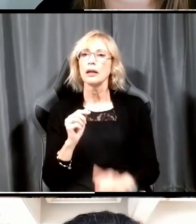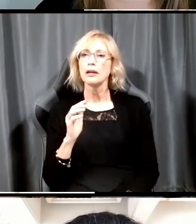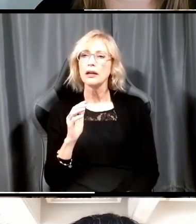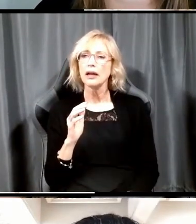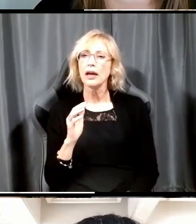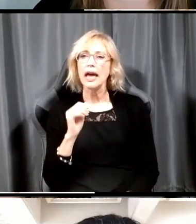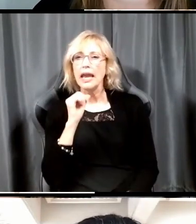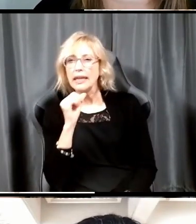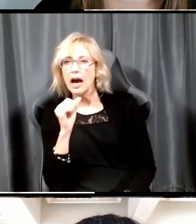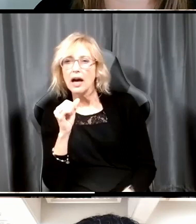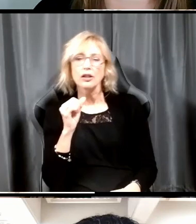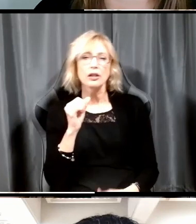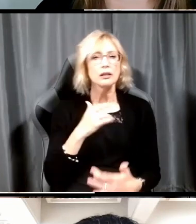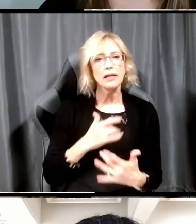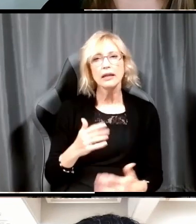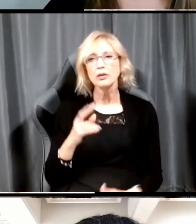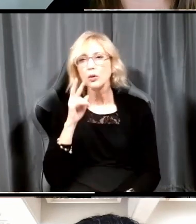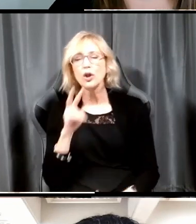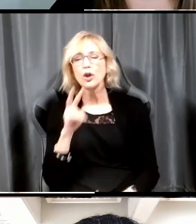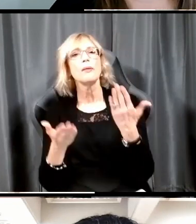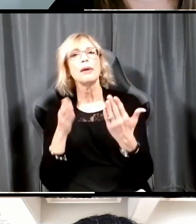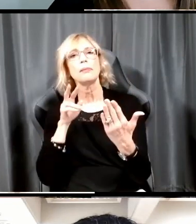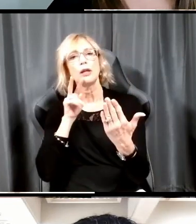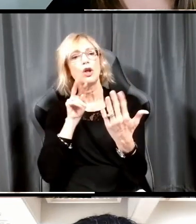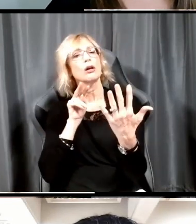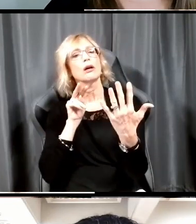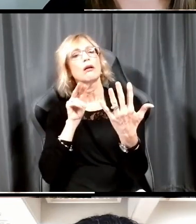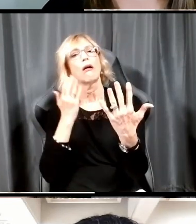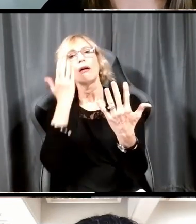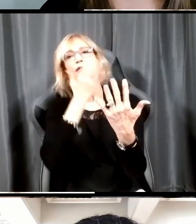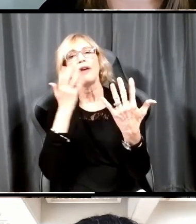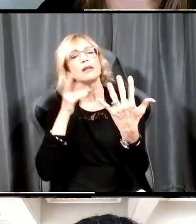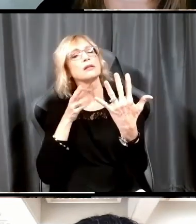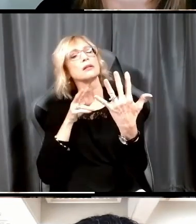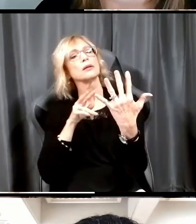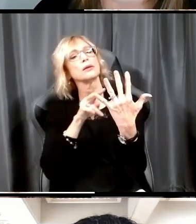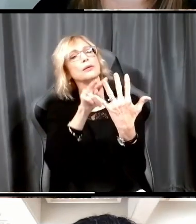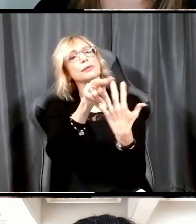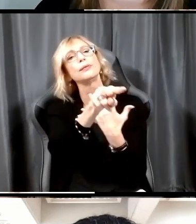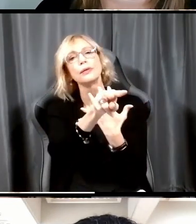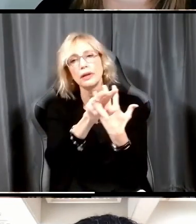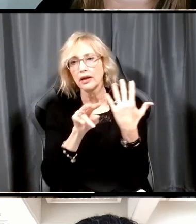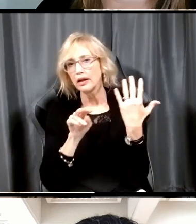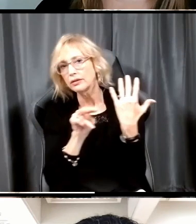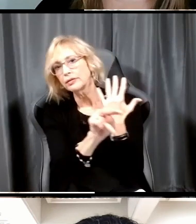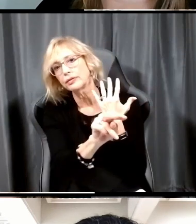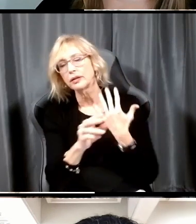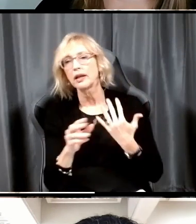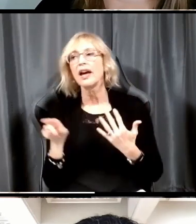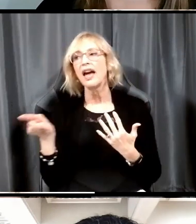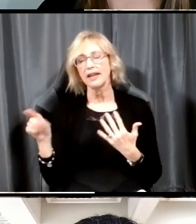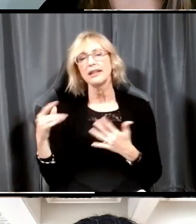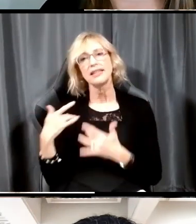regard for faces by looking past or looking through the face. And that's something that our students with CVI commonly